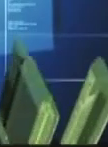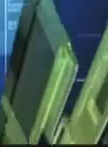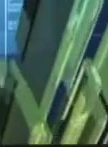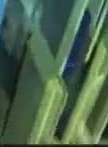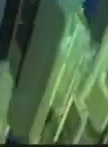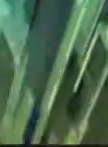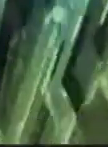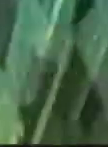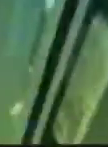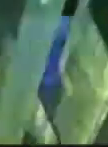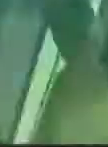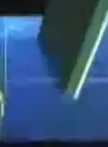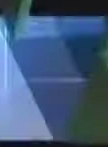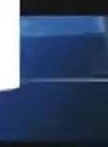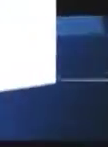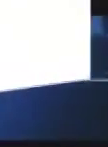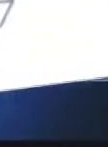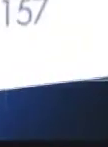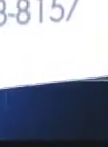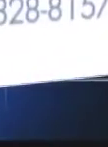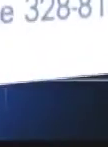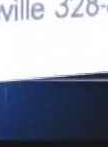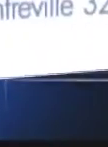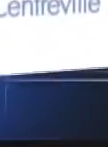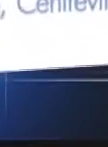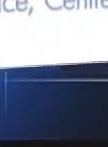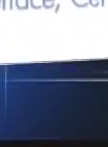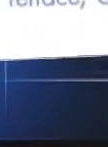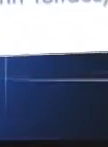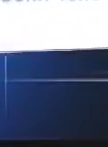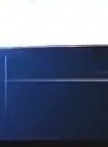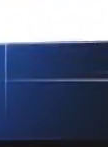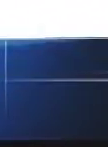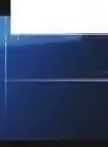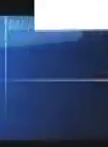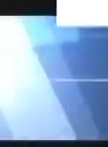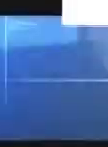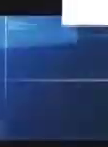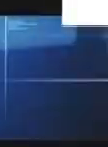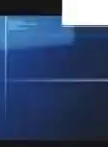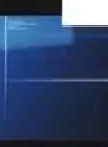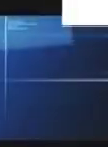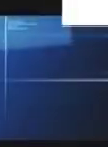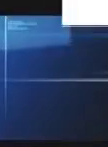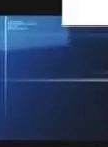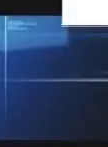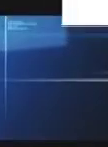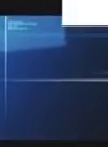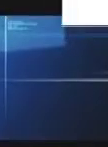ZNS Total Sports, brought to you by Fourth Terrace Diagnostic Center.